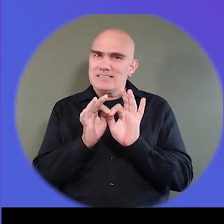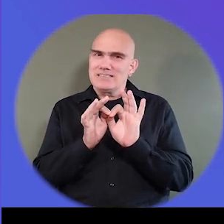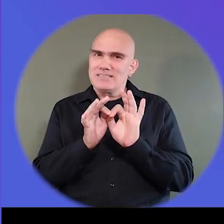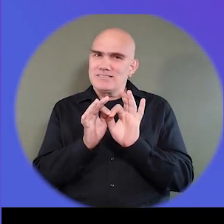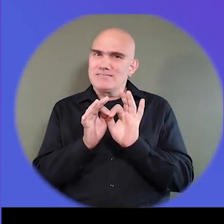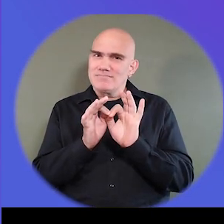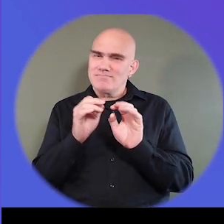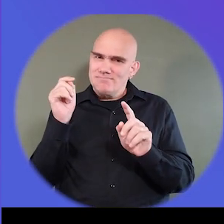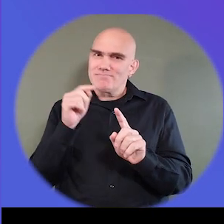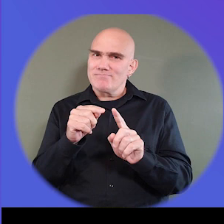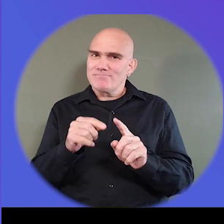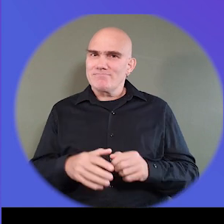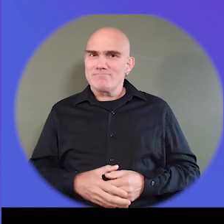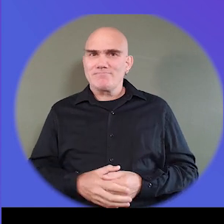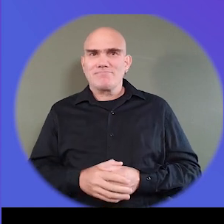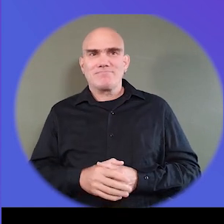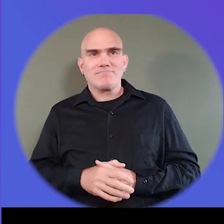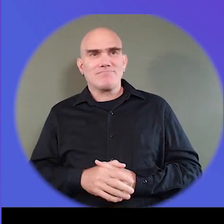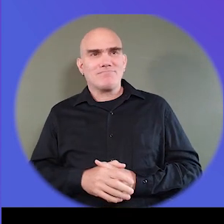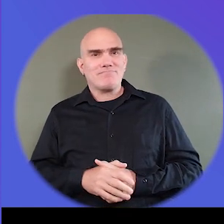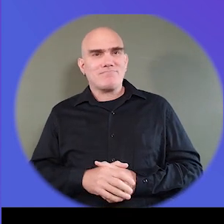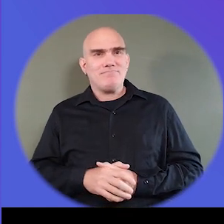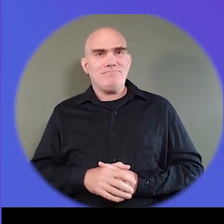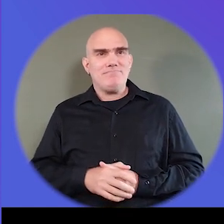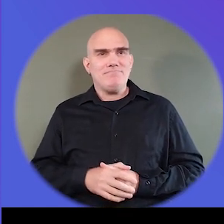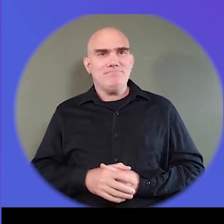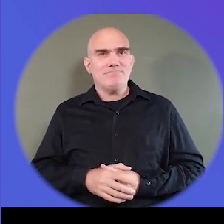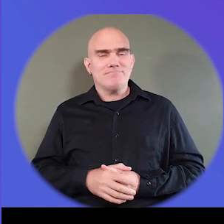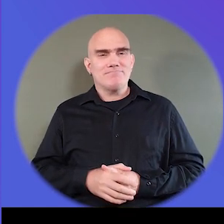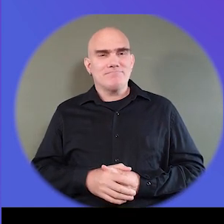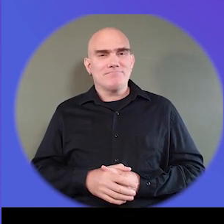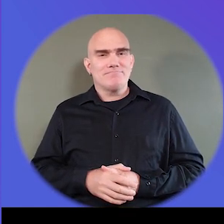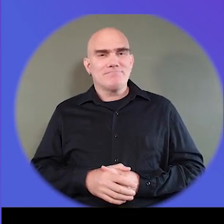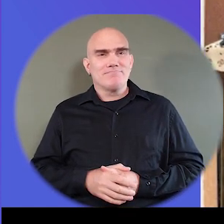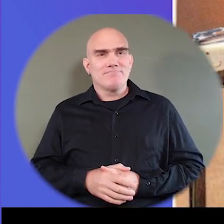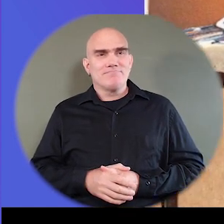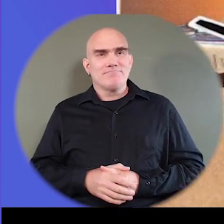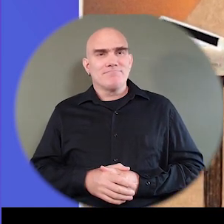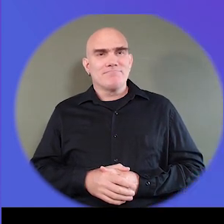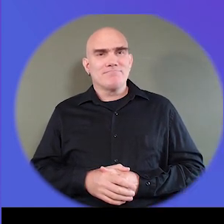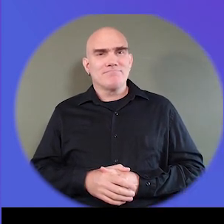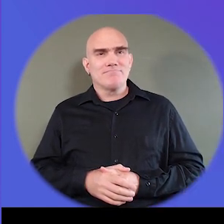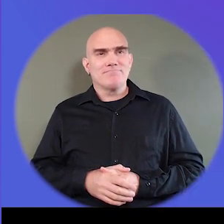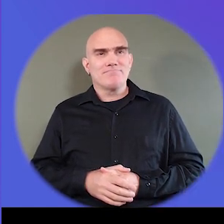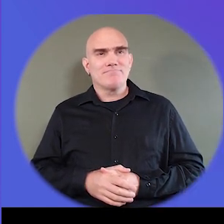when you want to find answers is key.